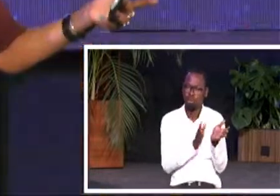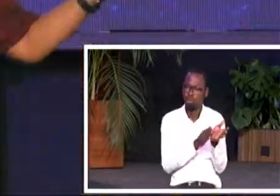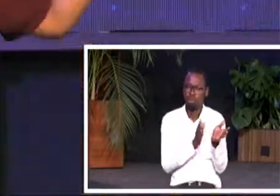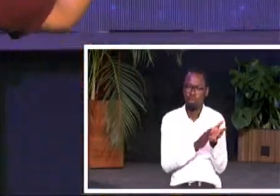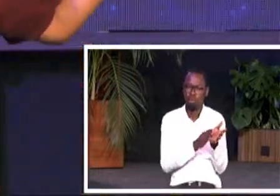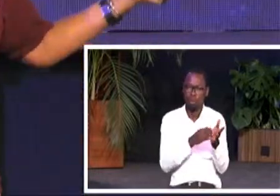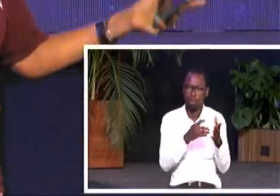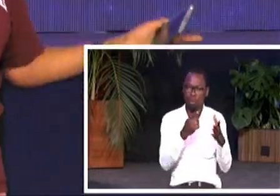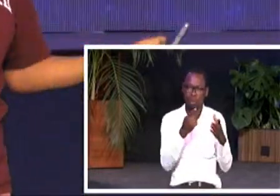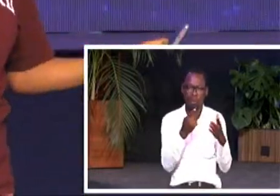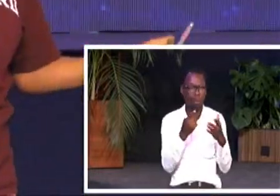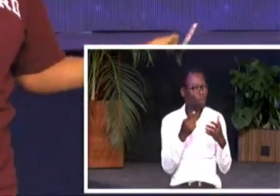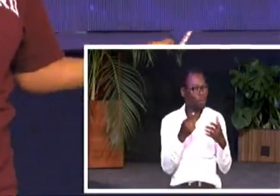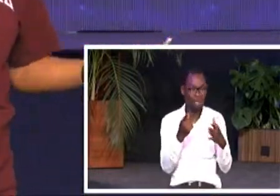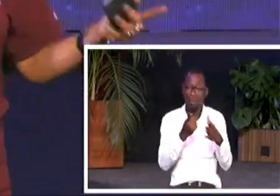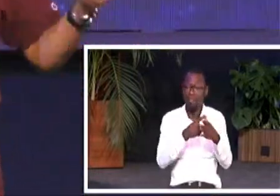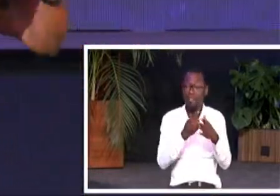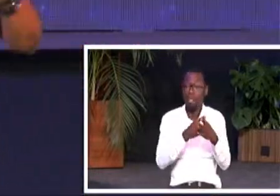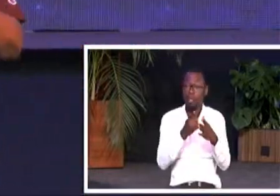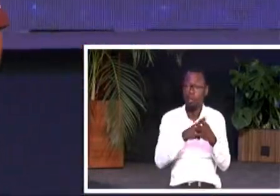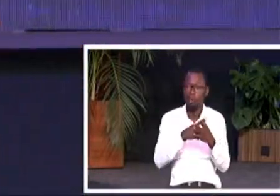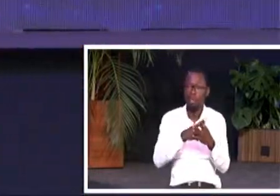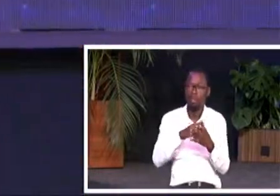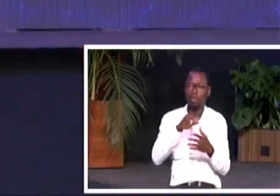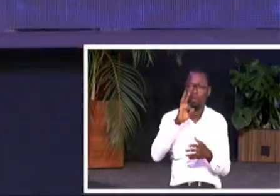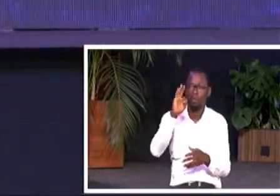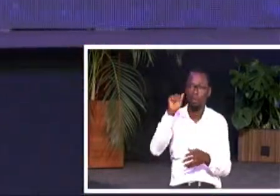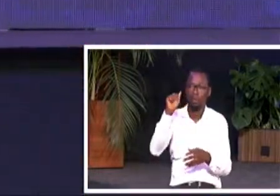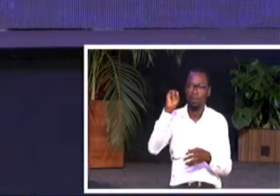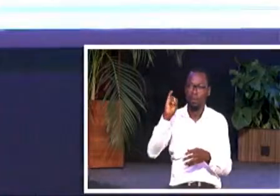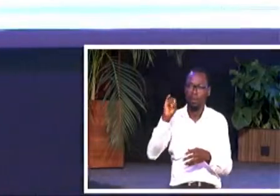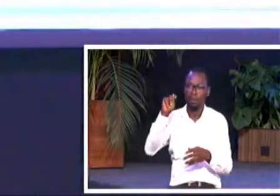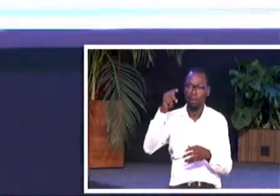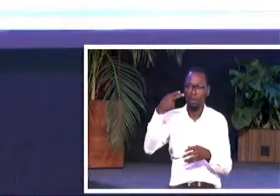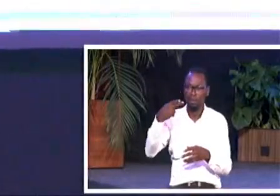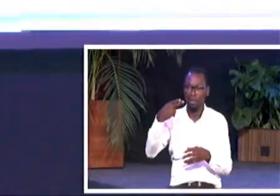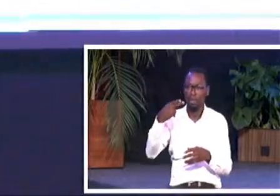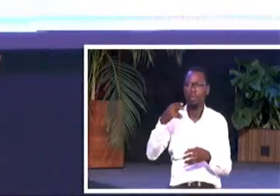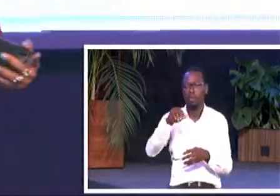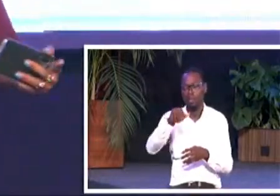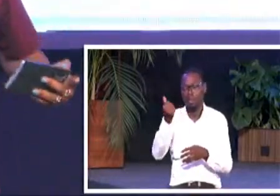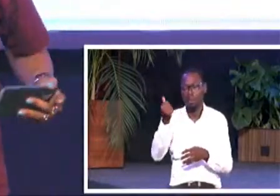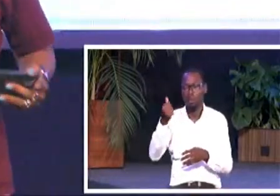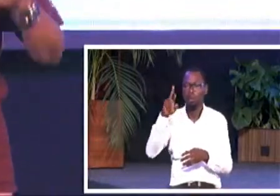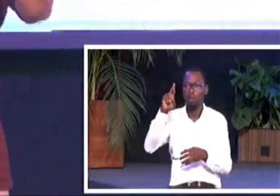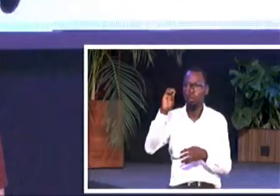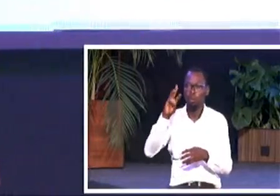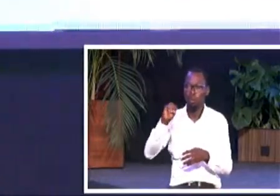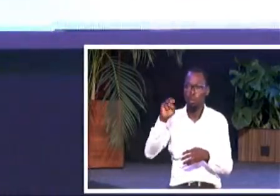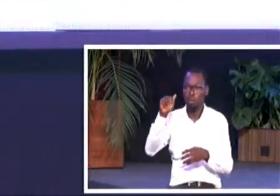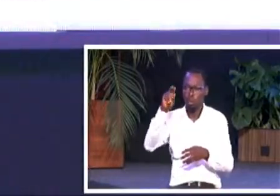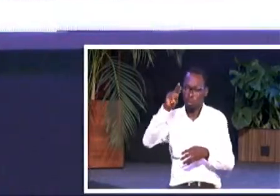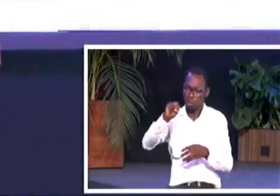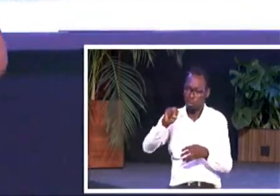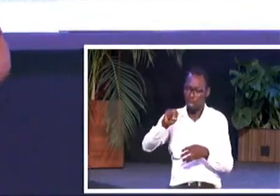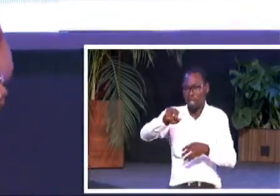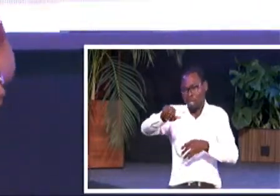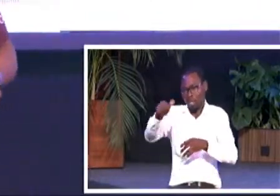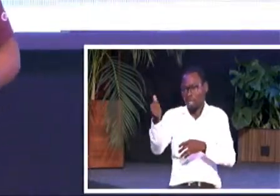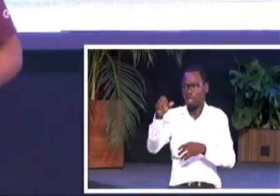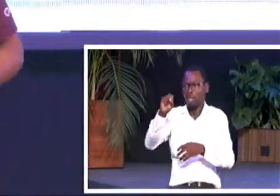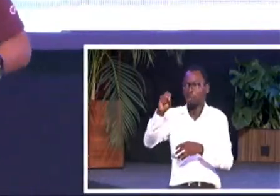was Faith Montessori. The second one was Roman Ridge School. The third one was SOS